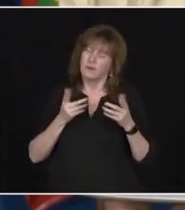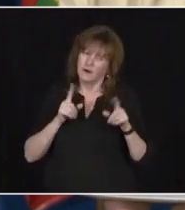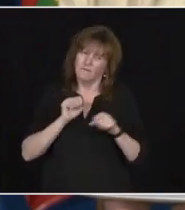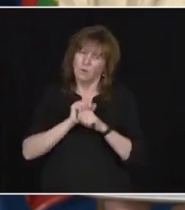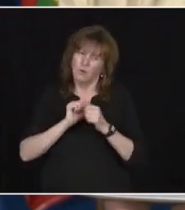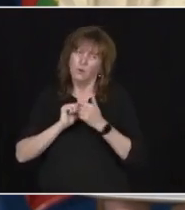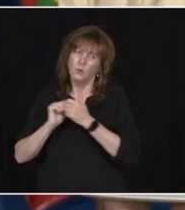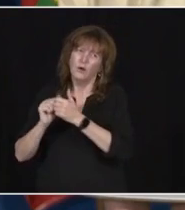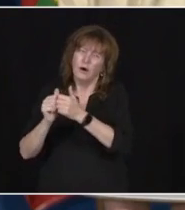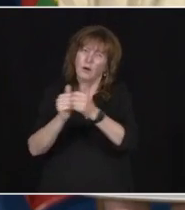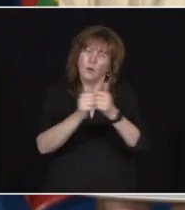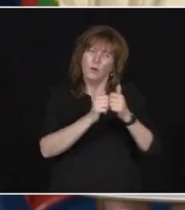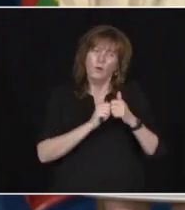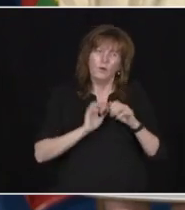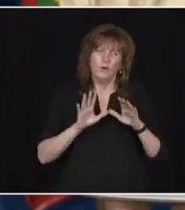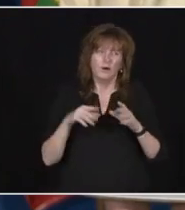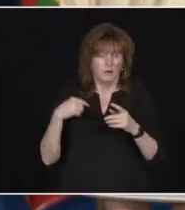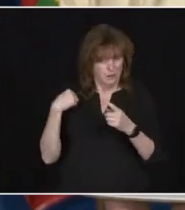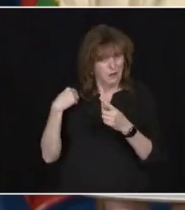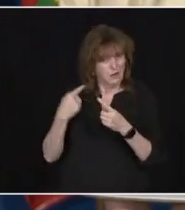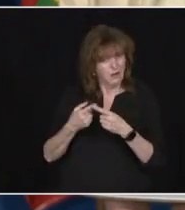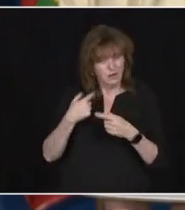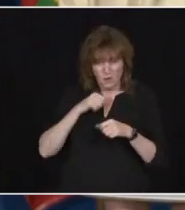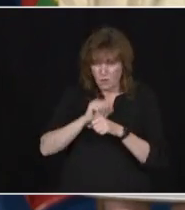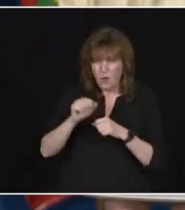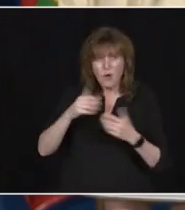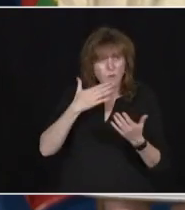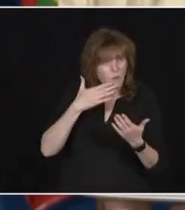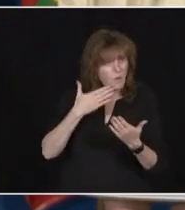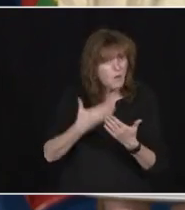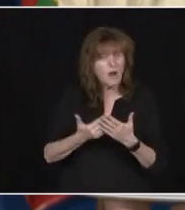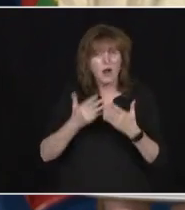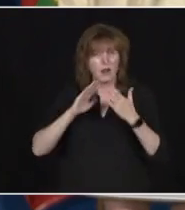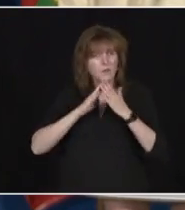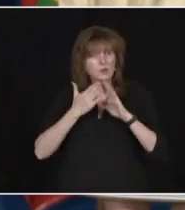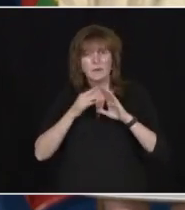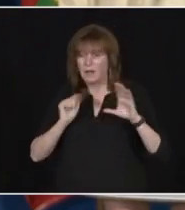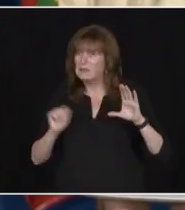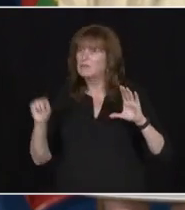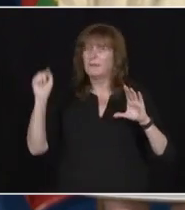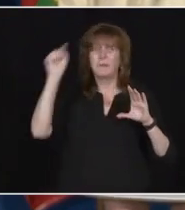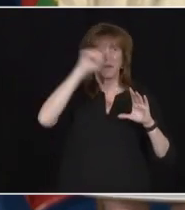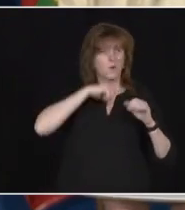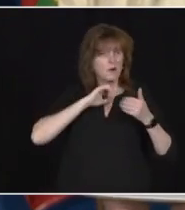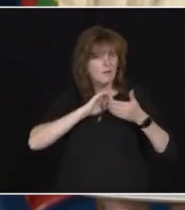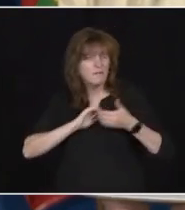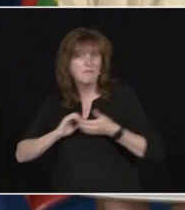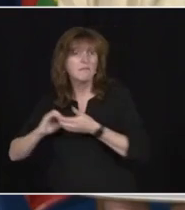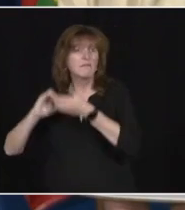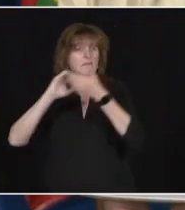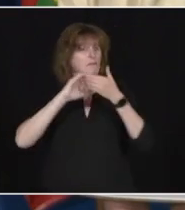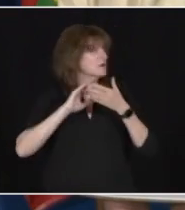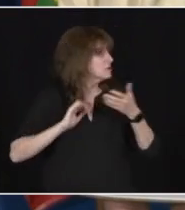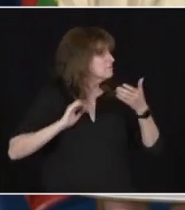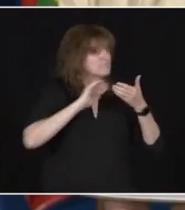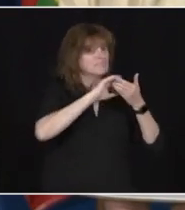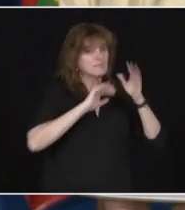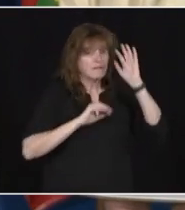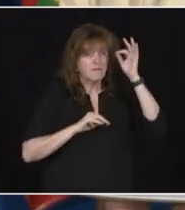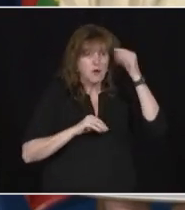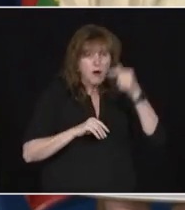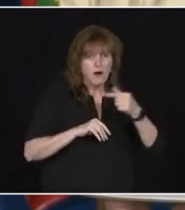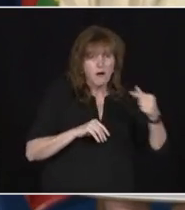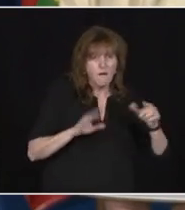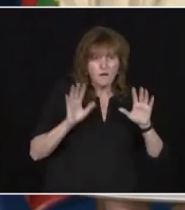working very well with municipalities and the federal government. So I have an idea. Why don't we all continue